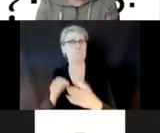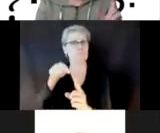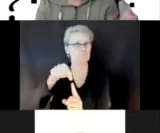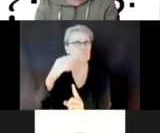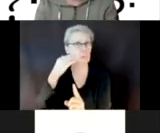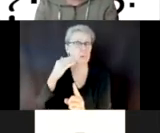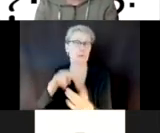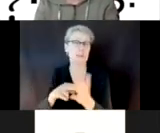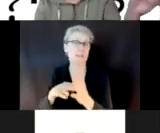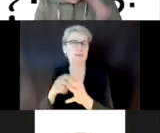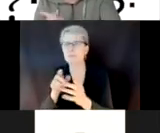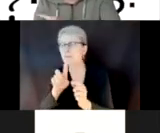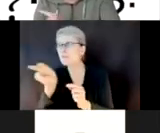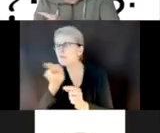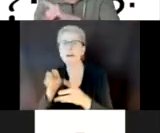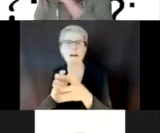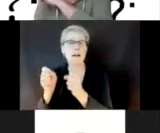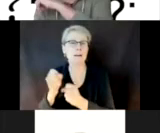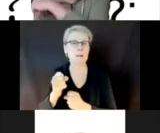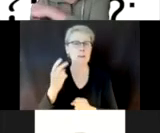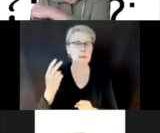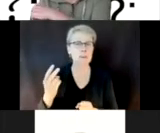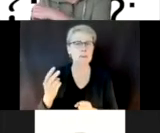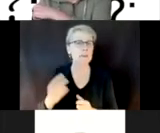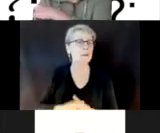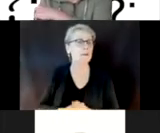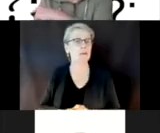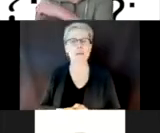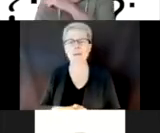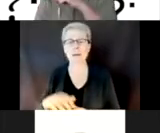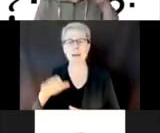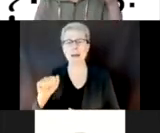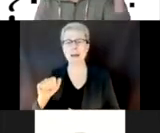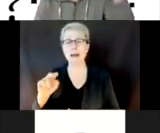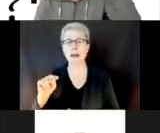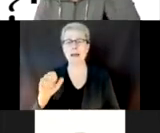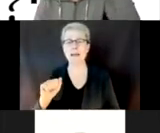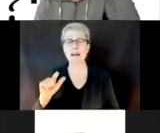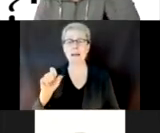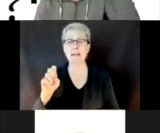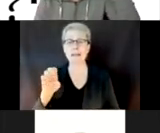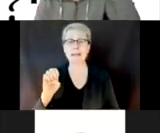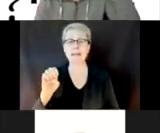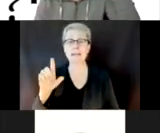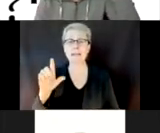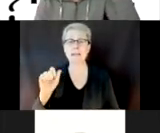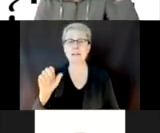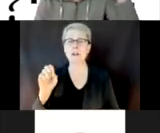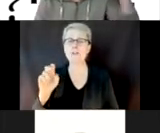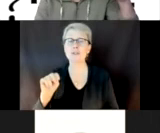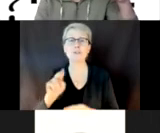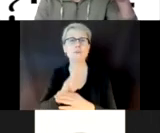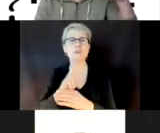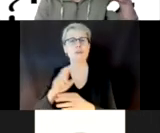going to also do a throw here for our last couple ago speakers, Annalise Larson, who on her storypreneur.ca